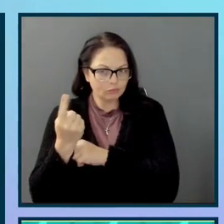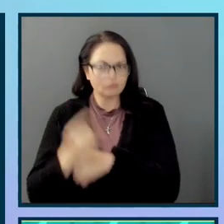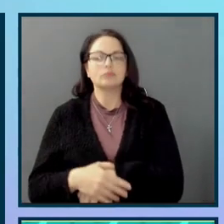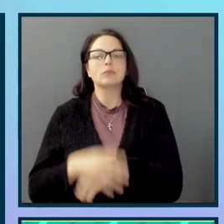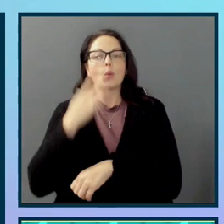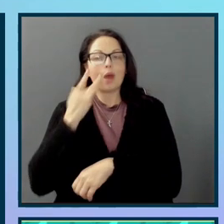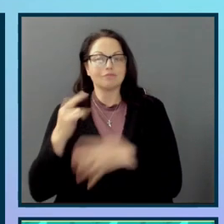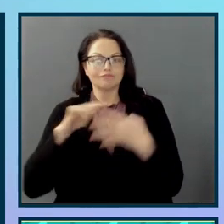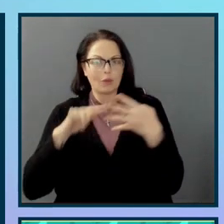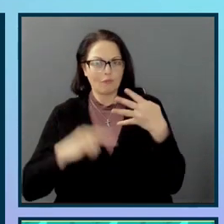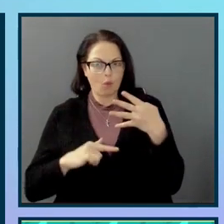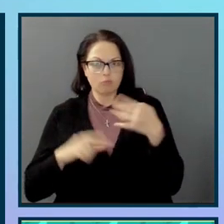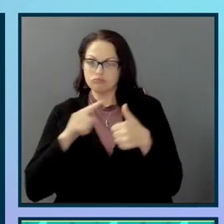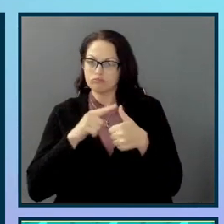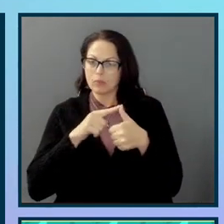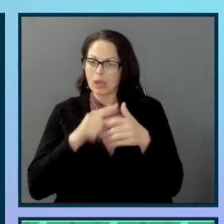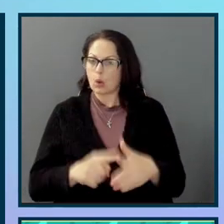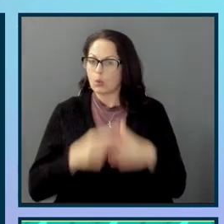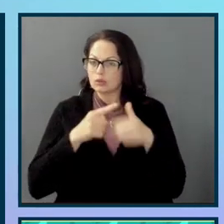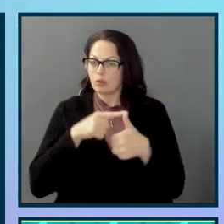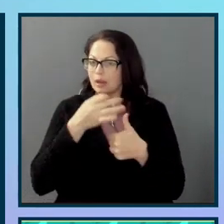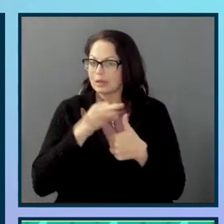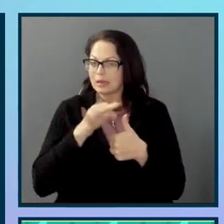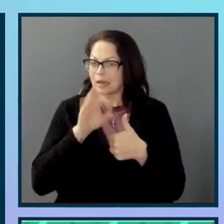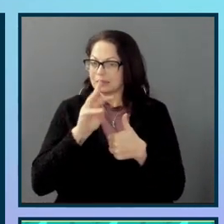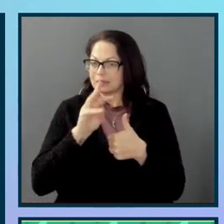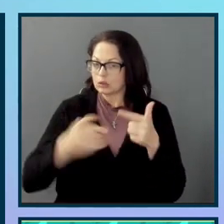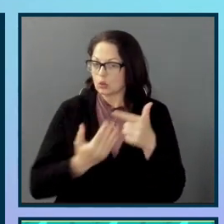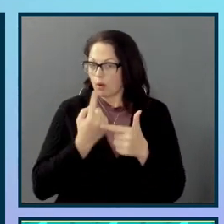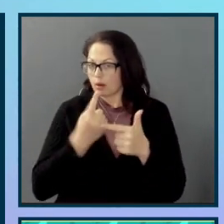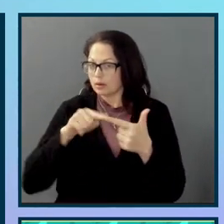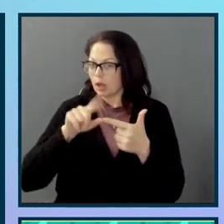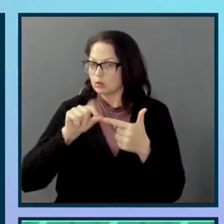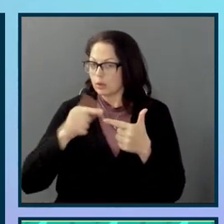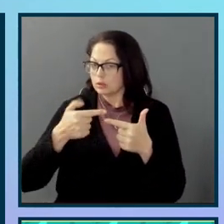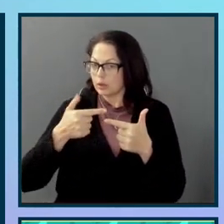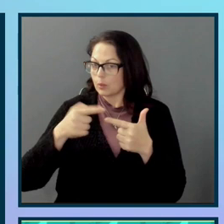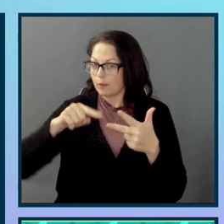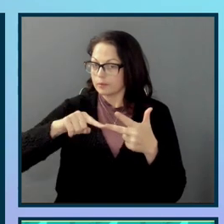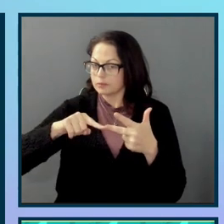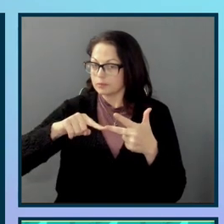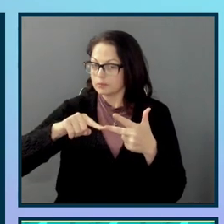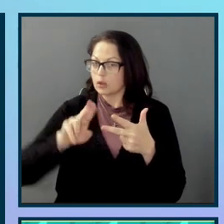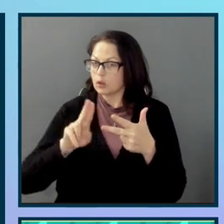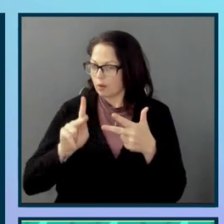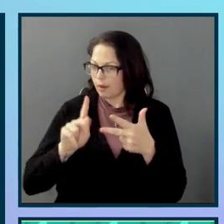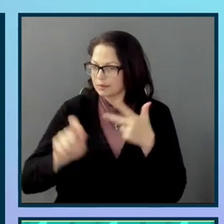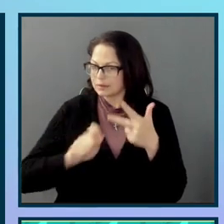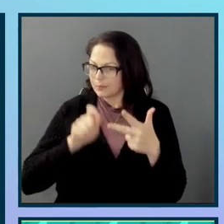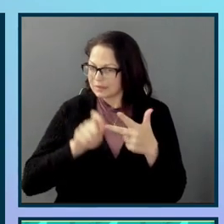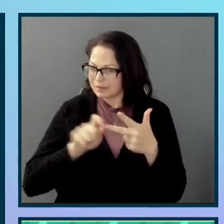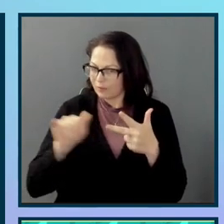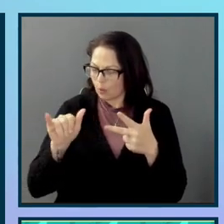four. There's the original one from 1996. There's a new one for the 2021 film. There's a UK-specific one with